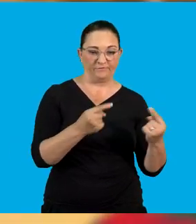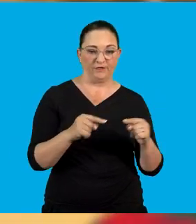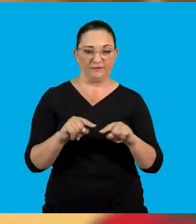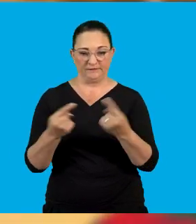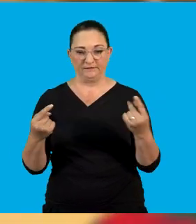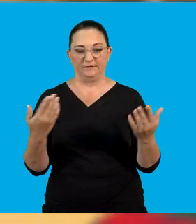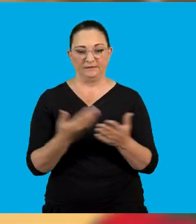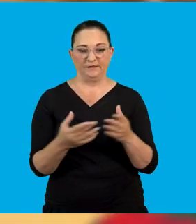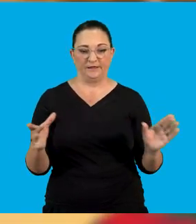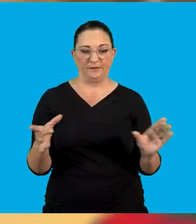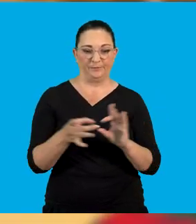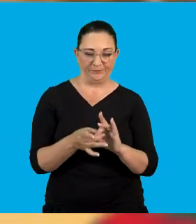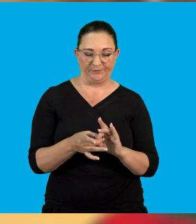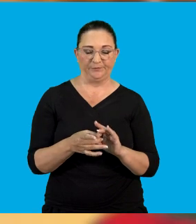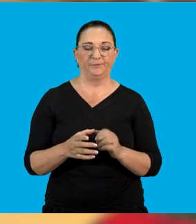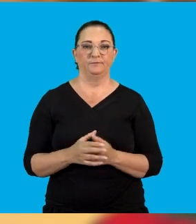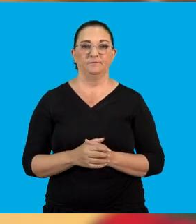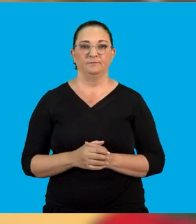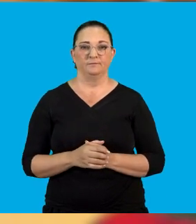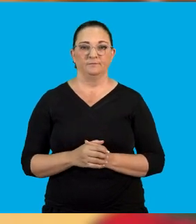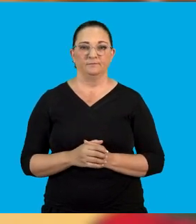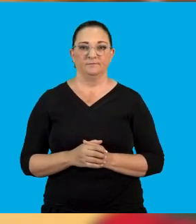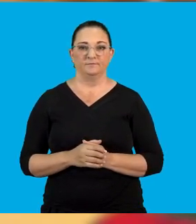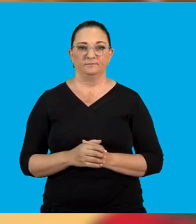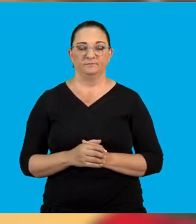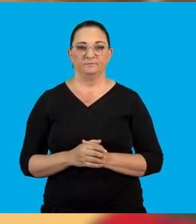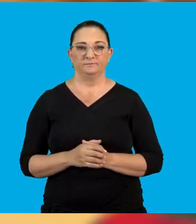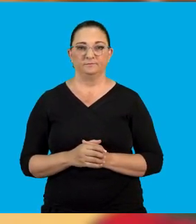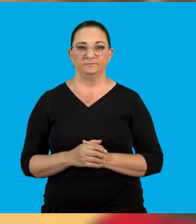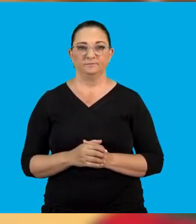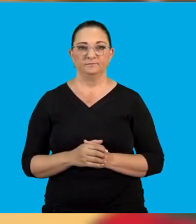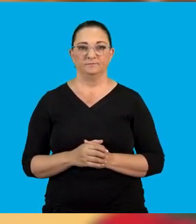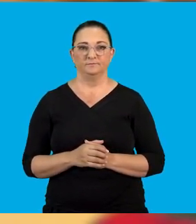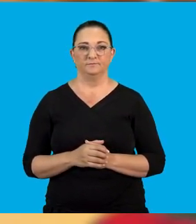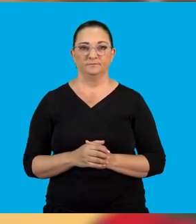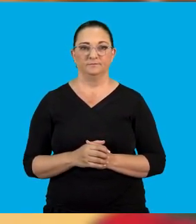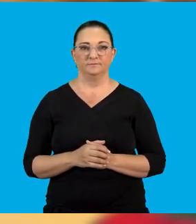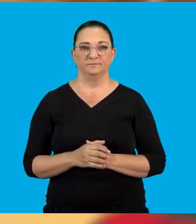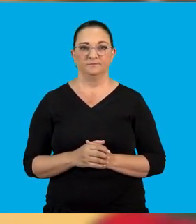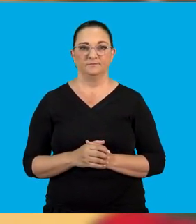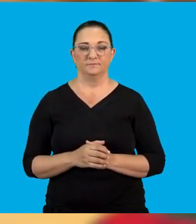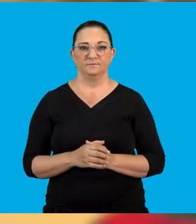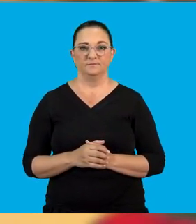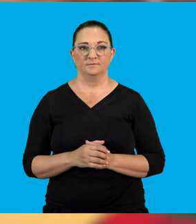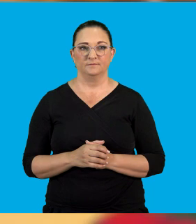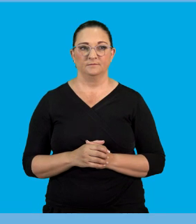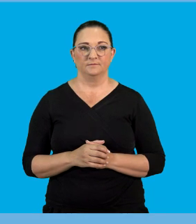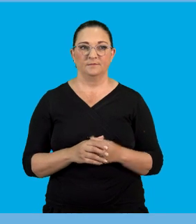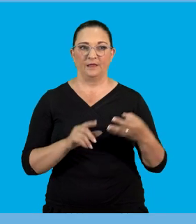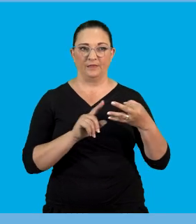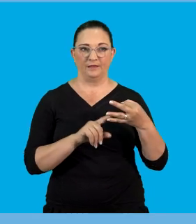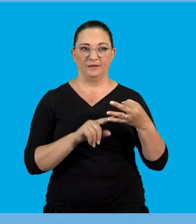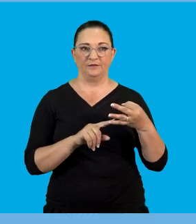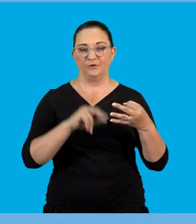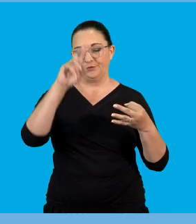opposite charges, they are going to attract and moving towards each other. In addition to that, we